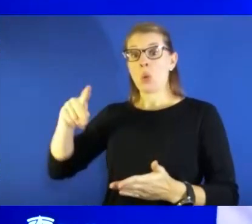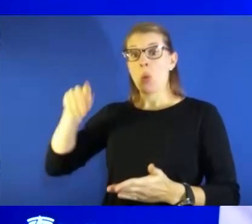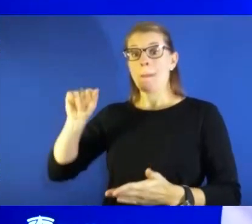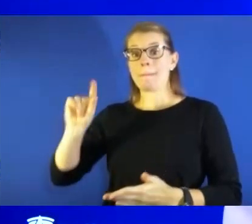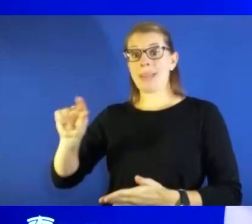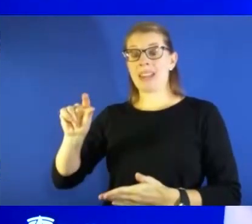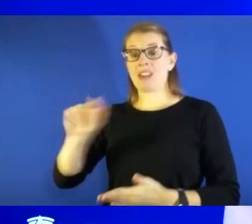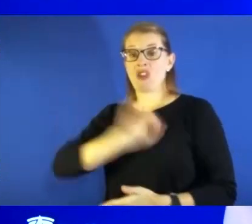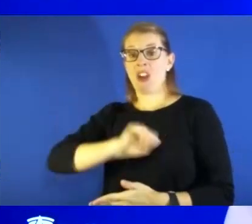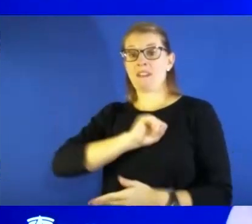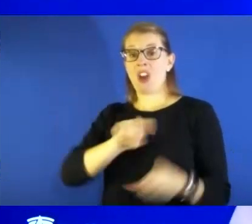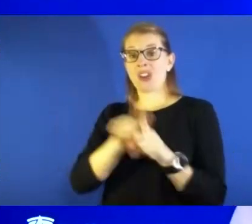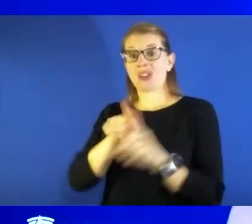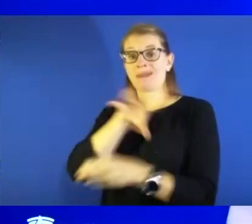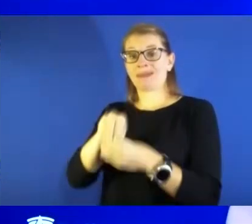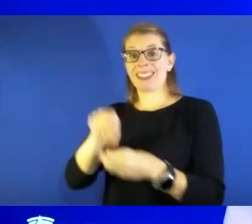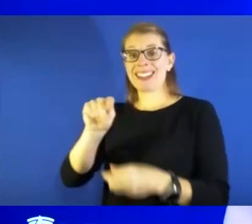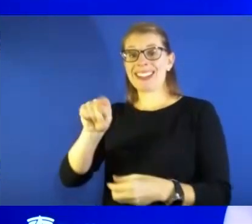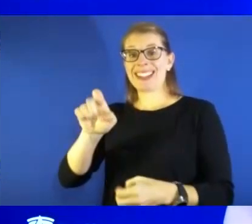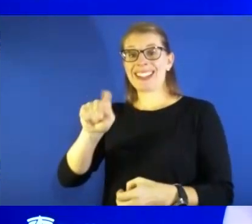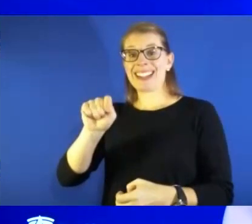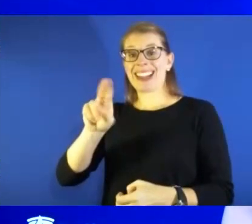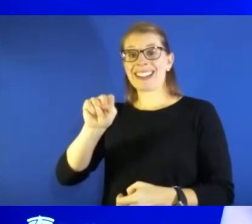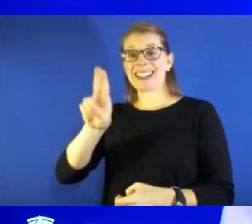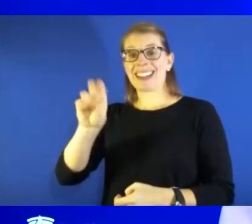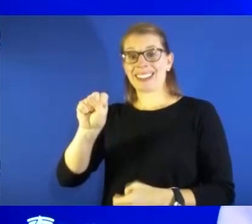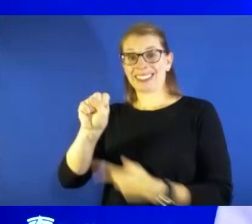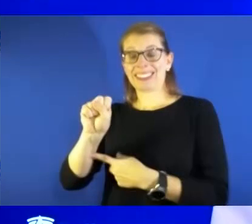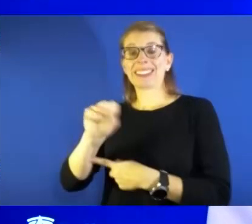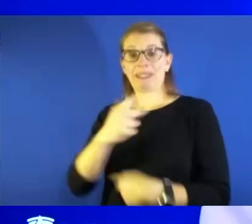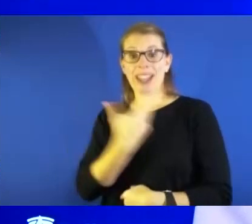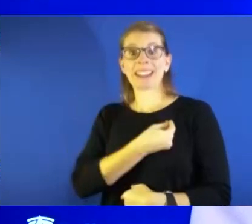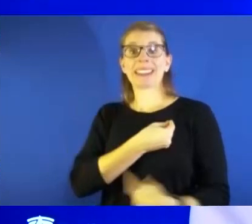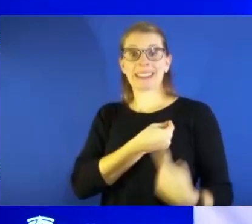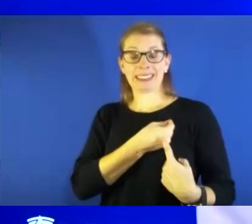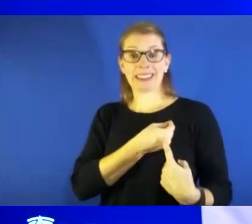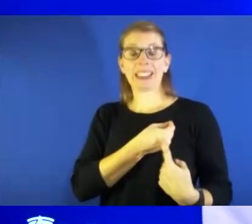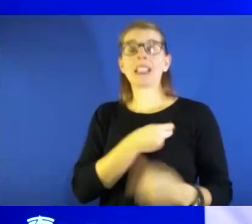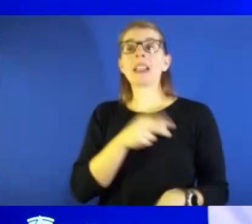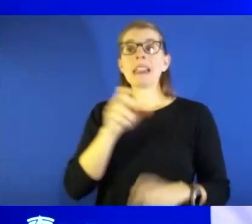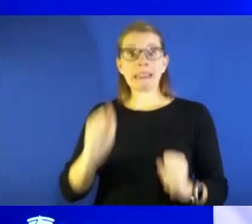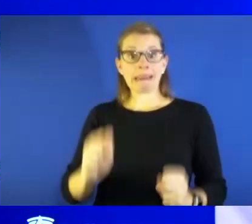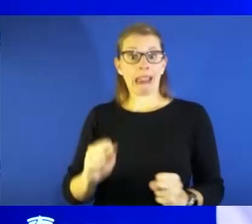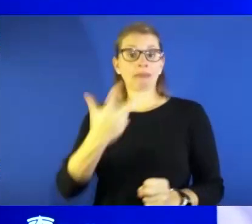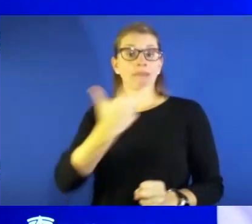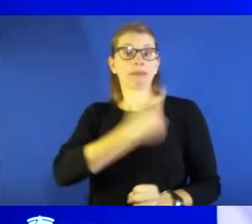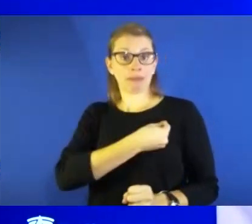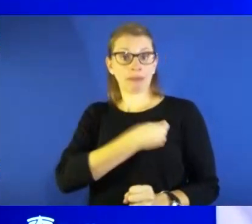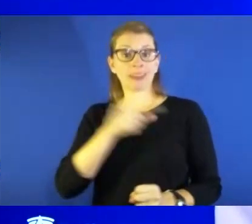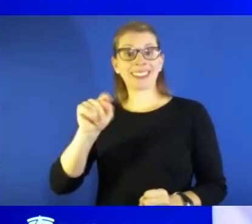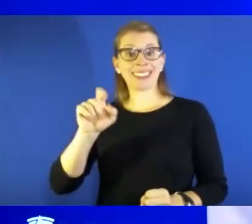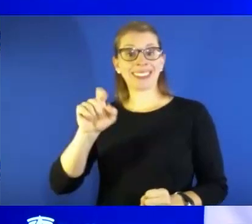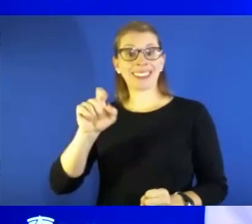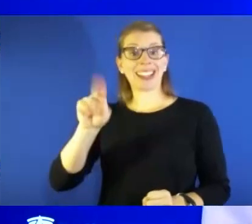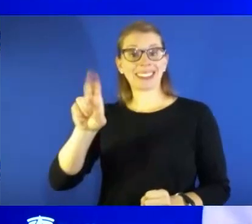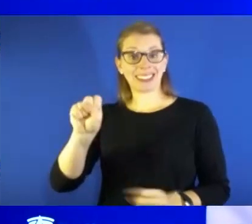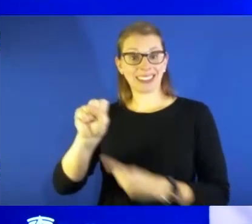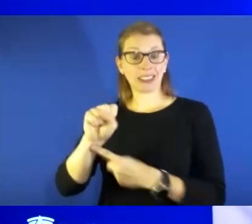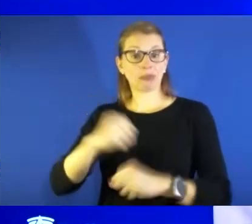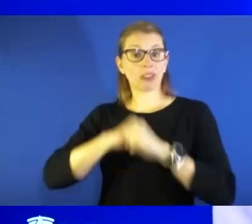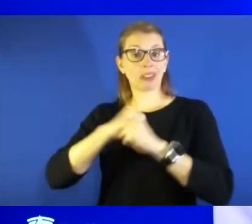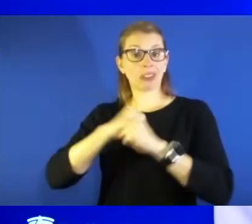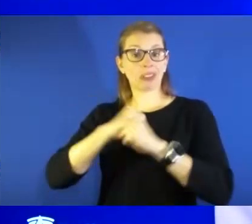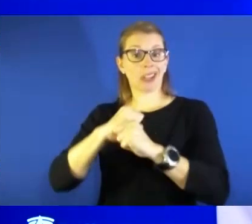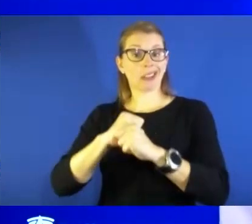vaccine. So you can get those two, as well as another component of another disease, all